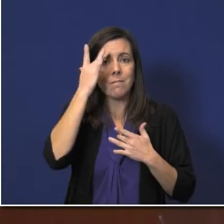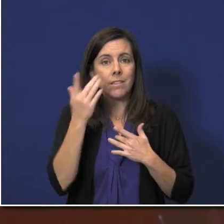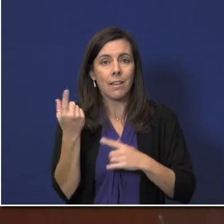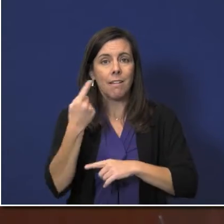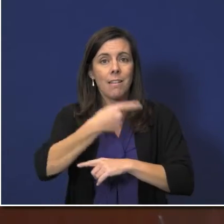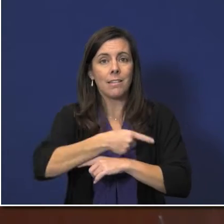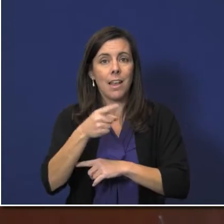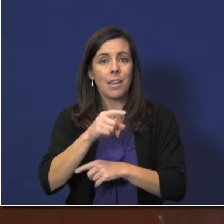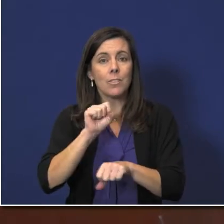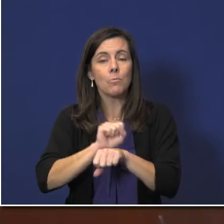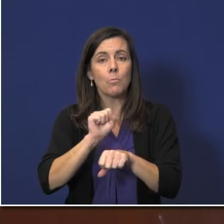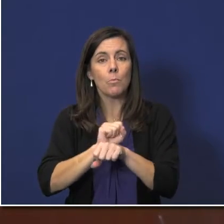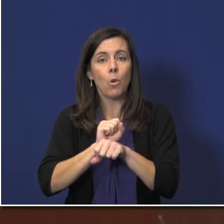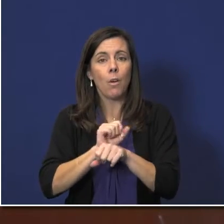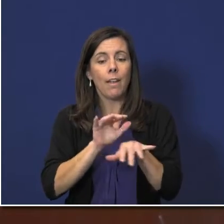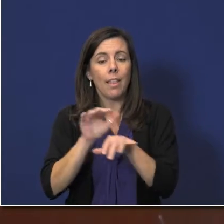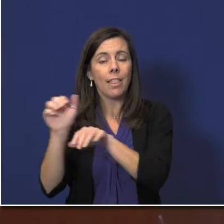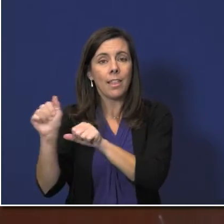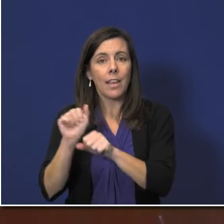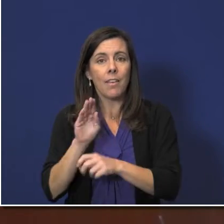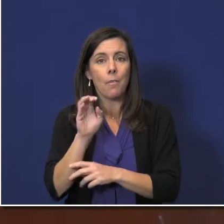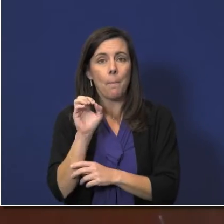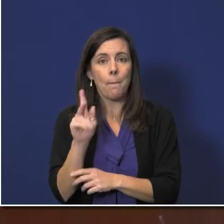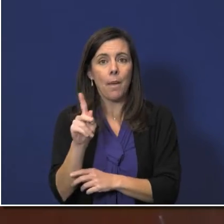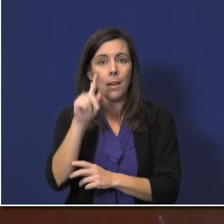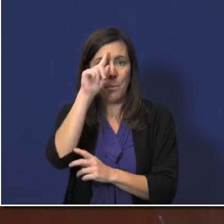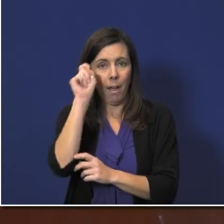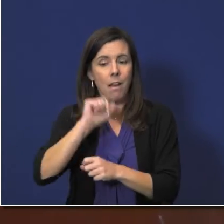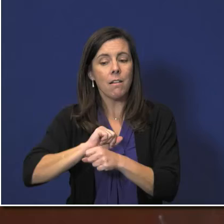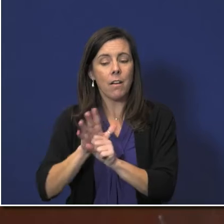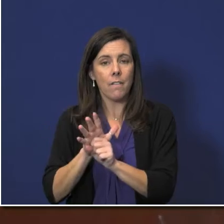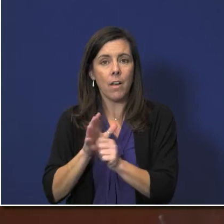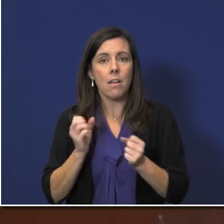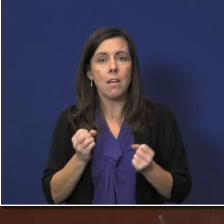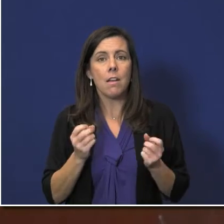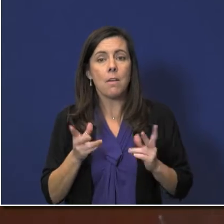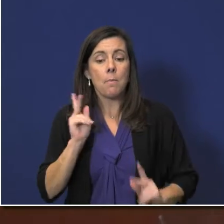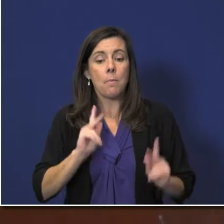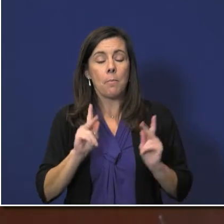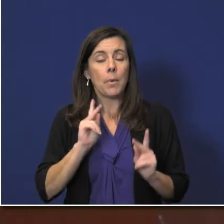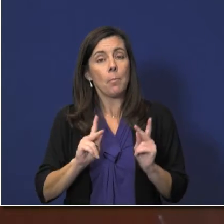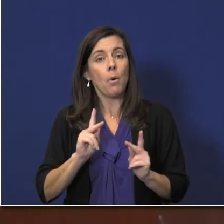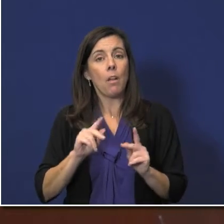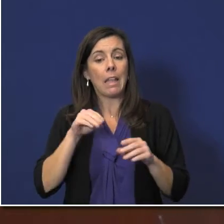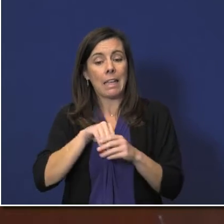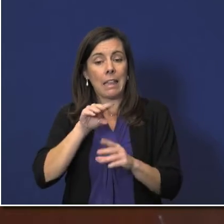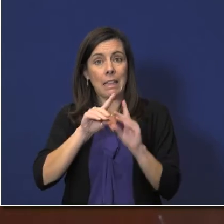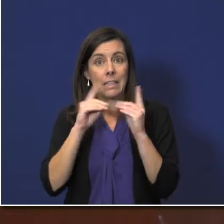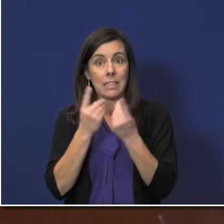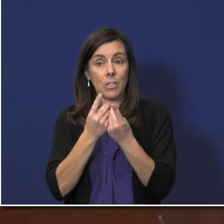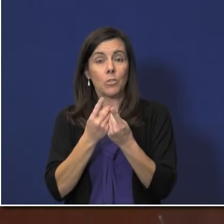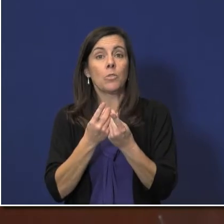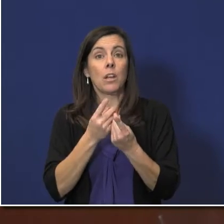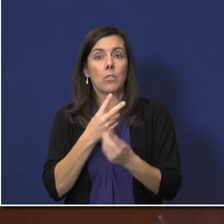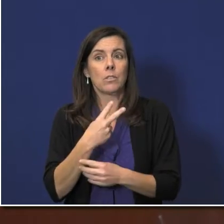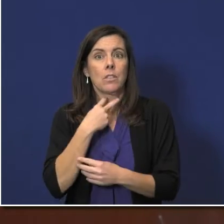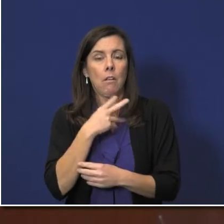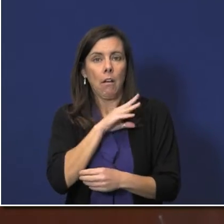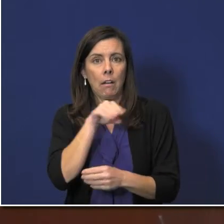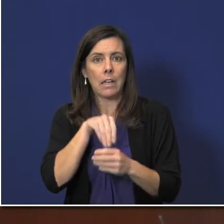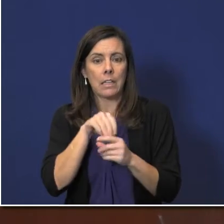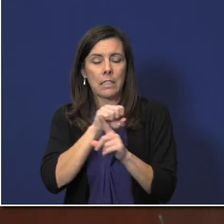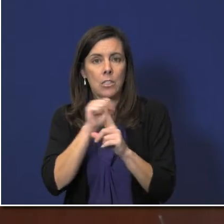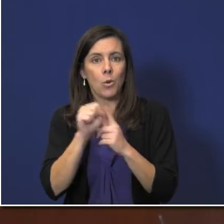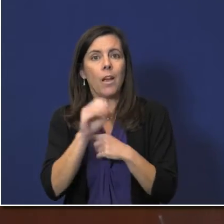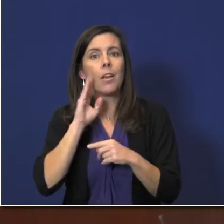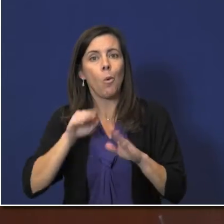for the purpose of time off due to COVID. The number of district personnel finding themselves in this situation will surely continue to go